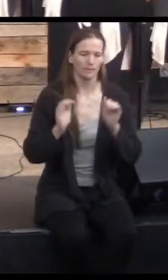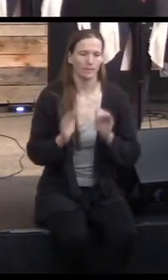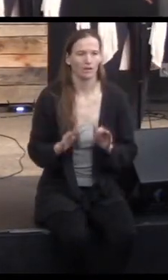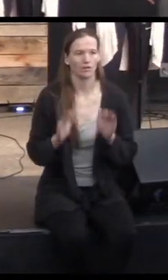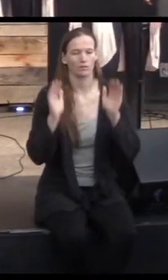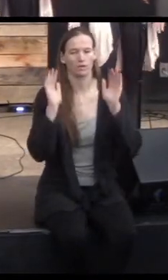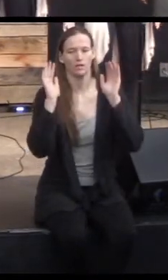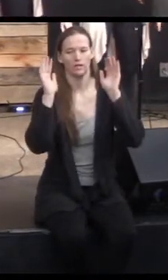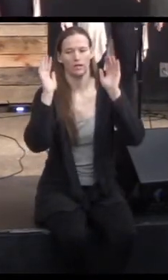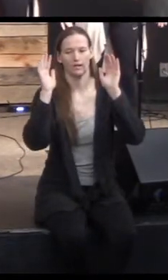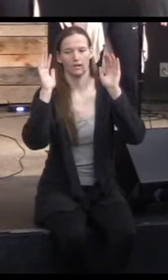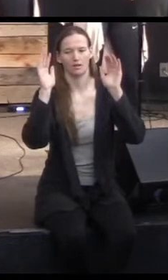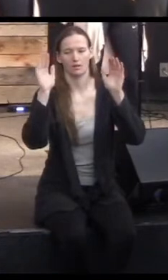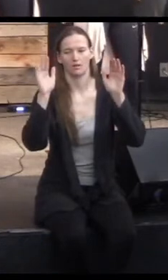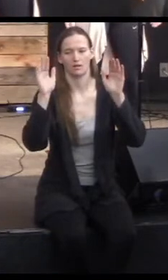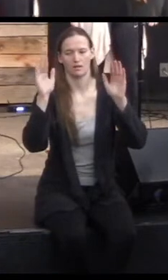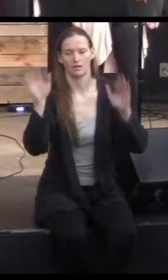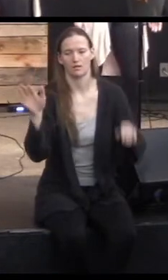how